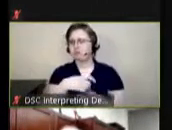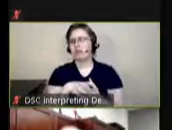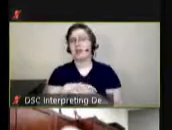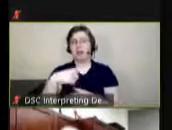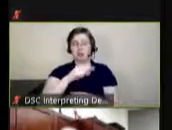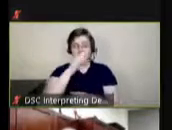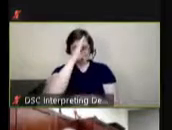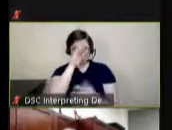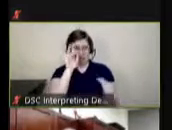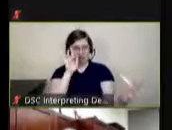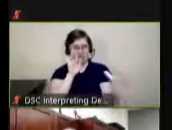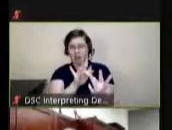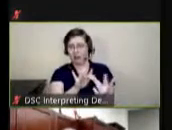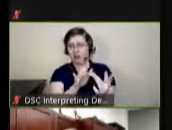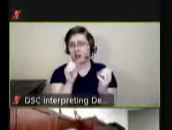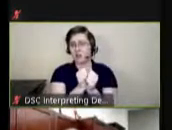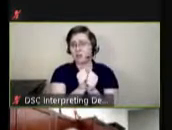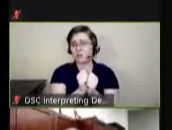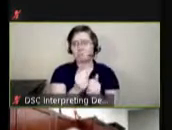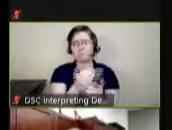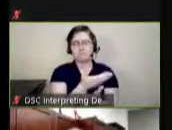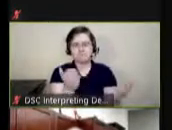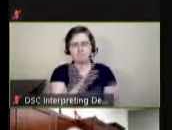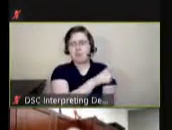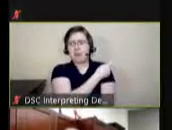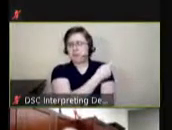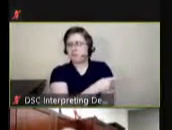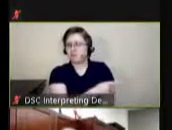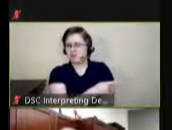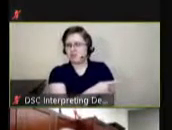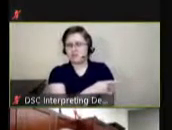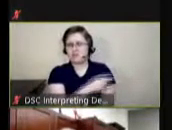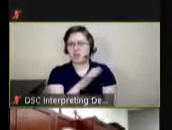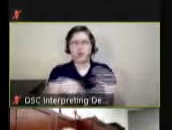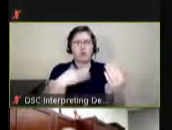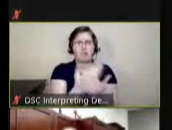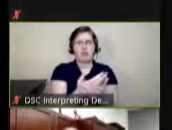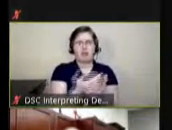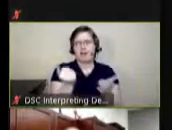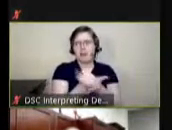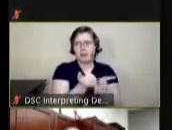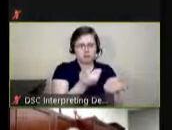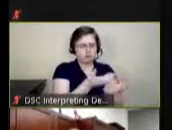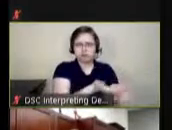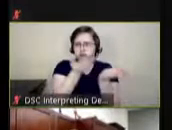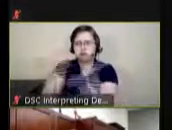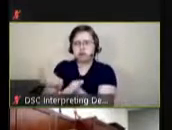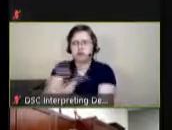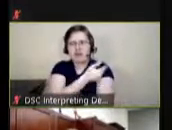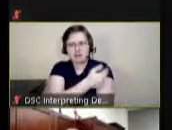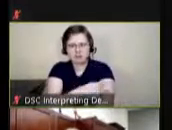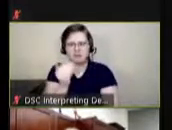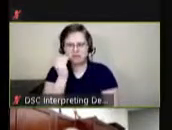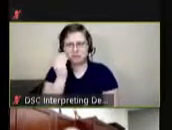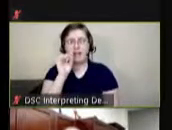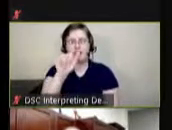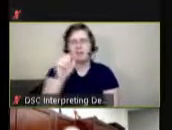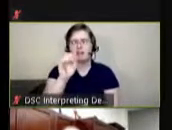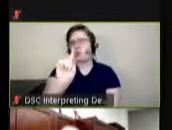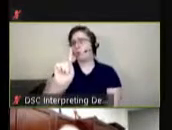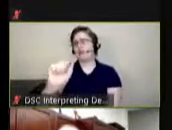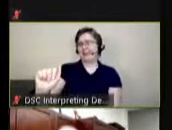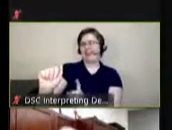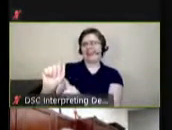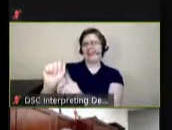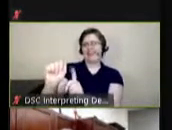direct contact with those patients on scene, transporting them. So that is phase 1A. So